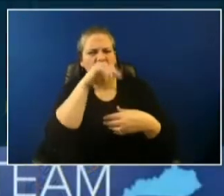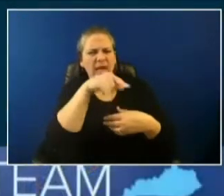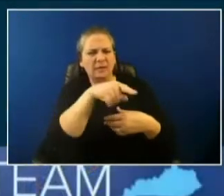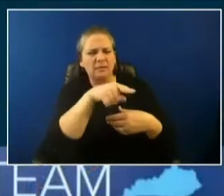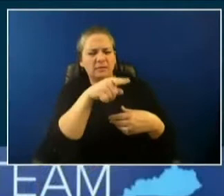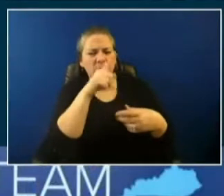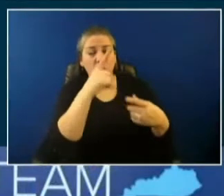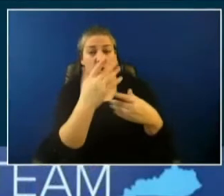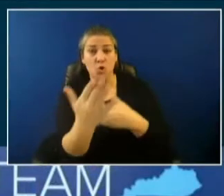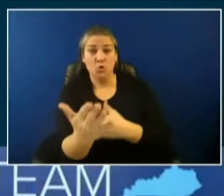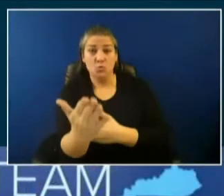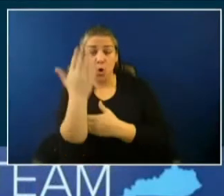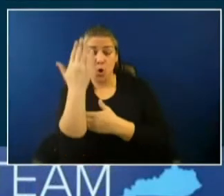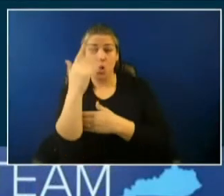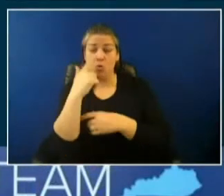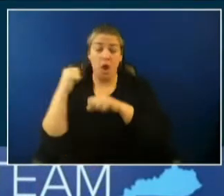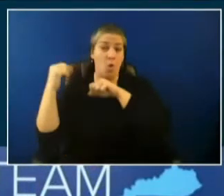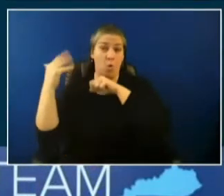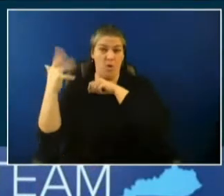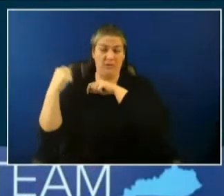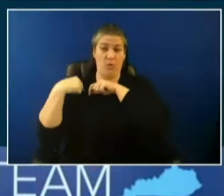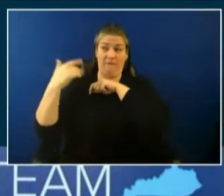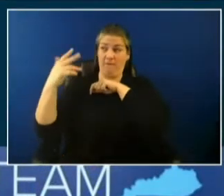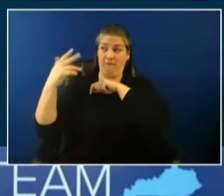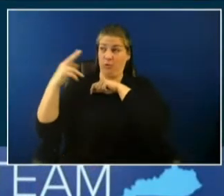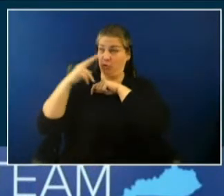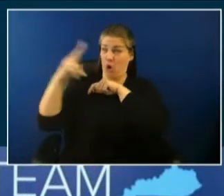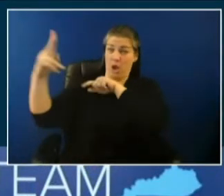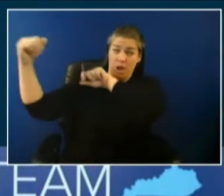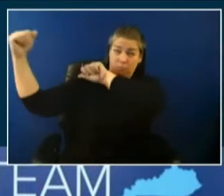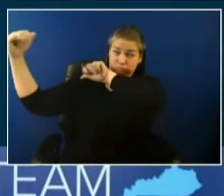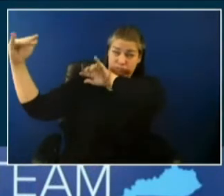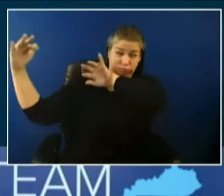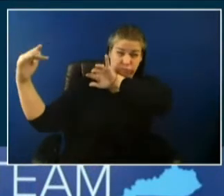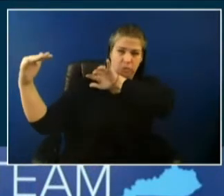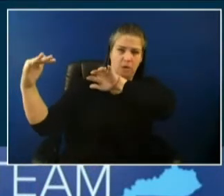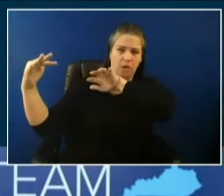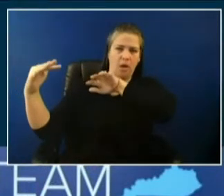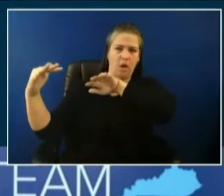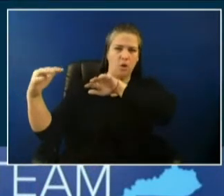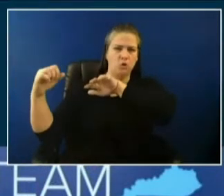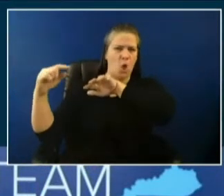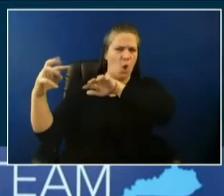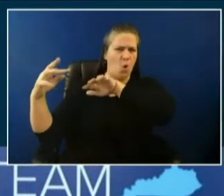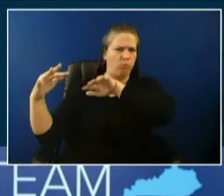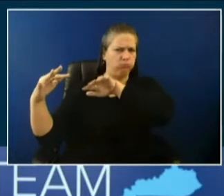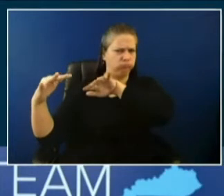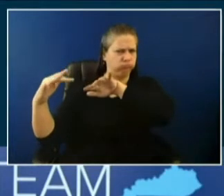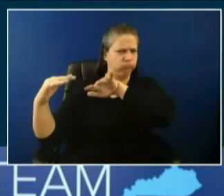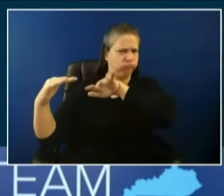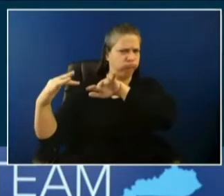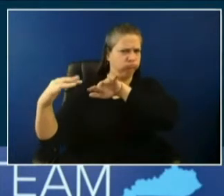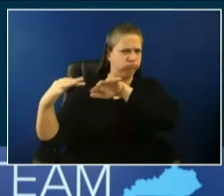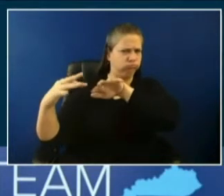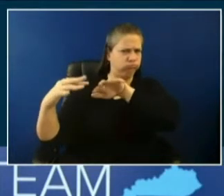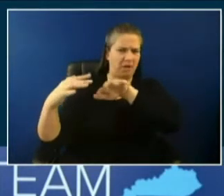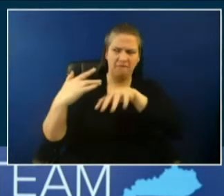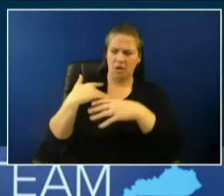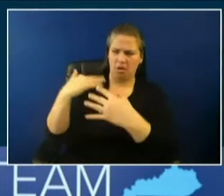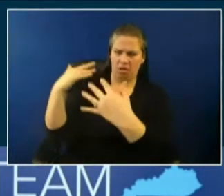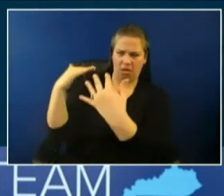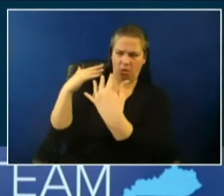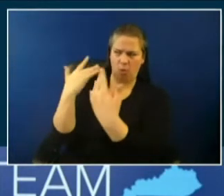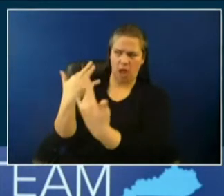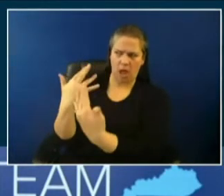front, quite frankly, at the top of the state in between the boundary from Indiana to Kentucky. That stayed static for about 3 hours.